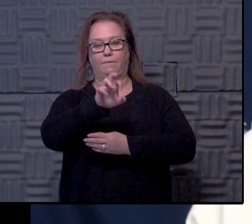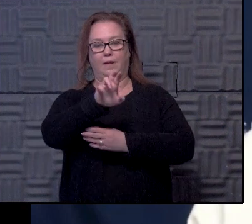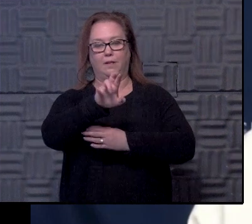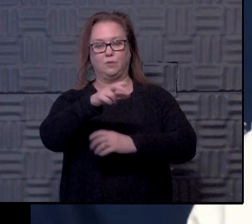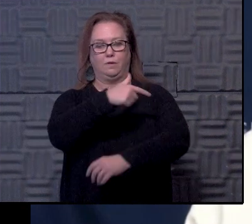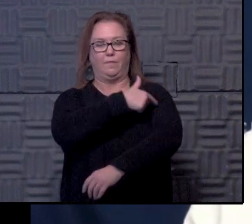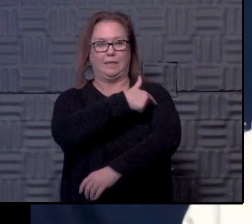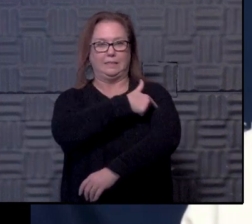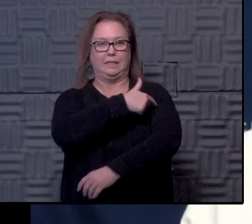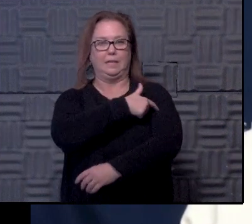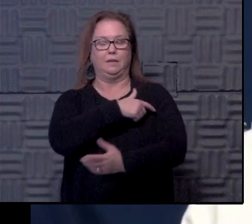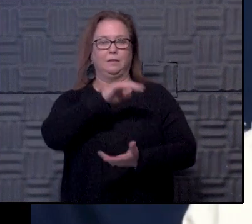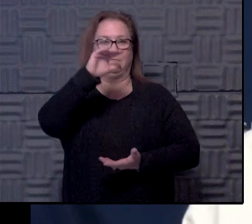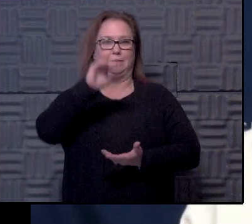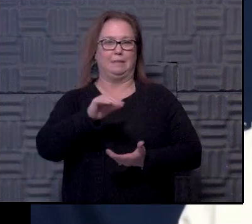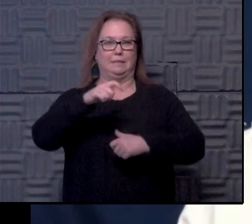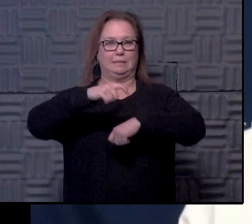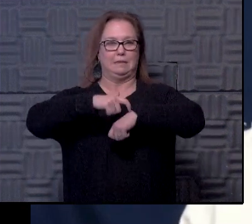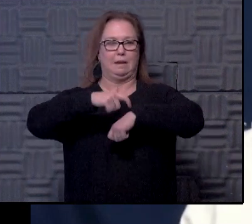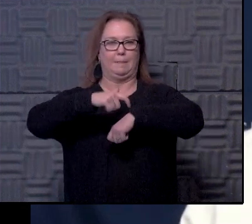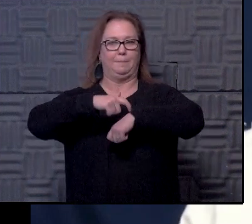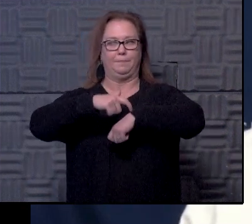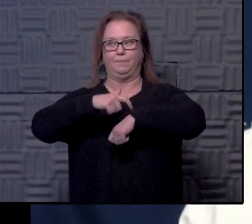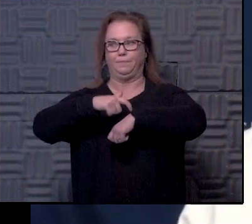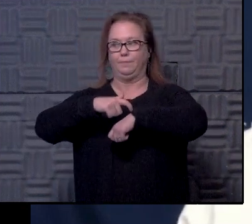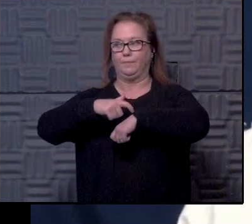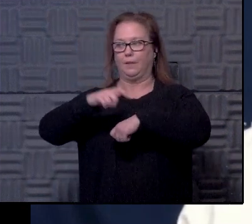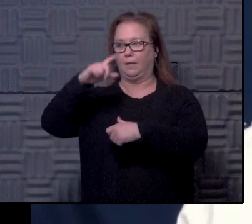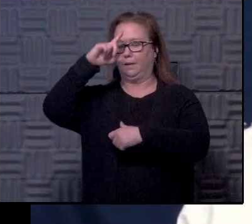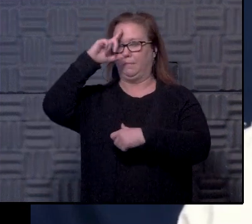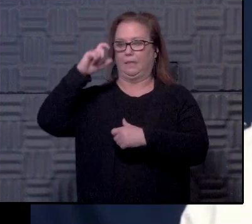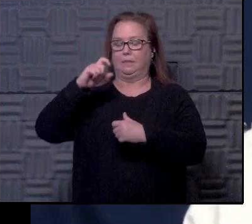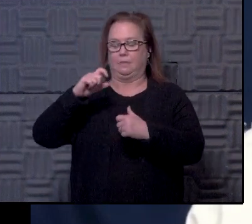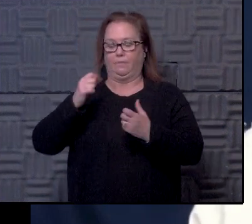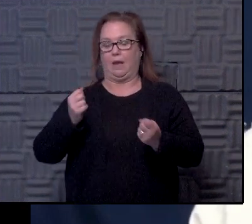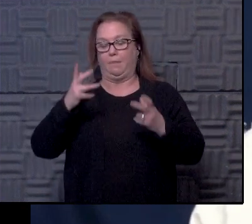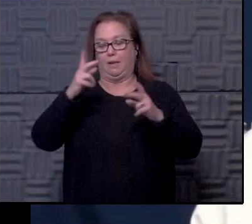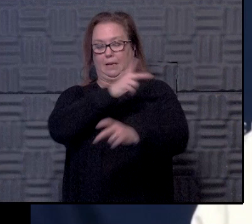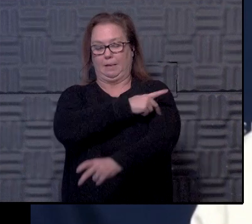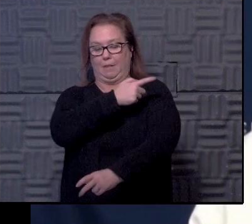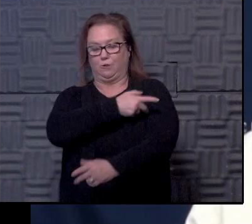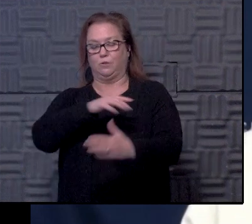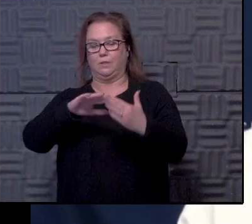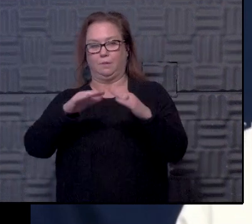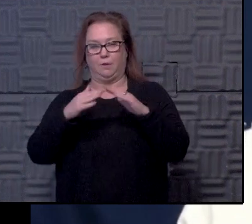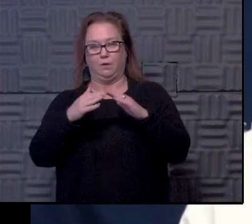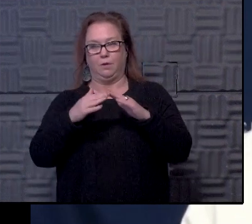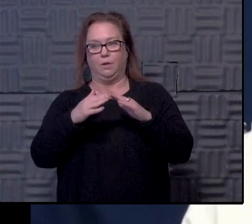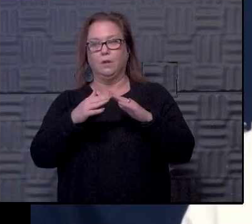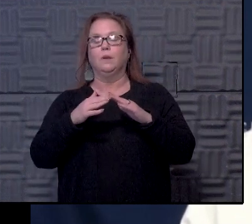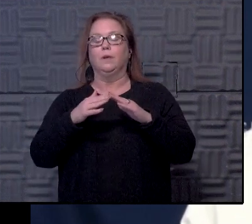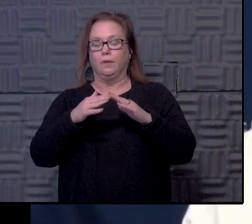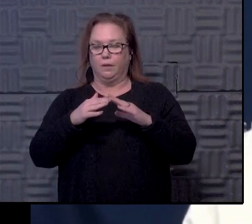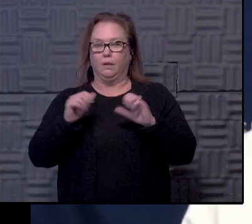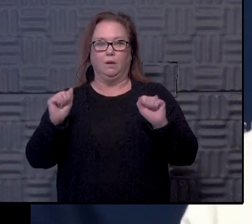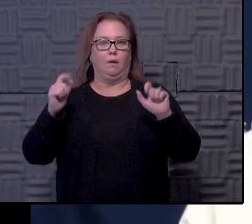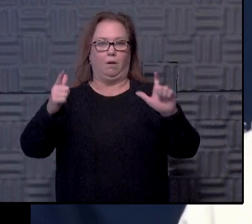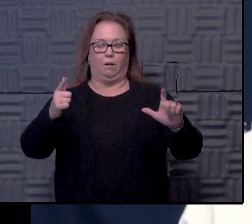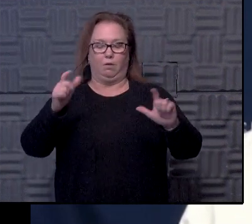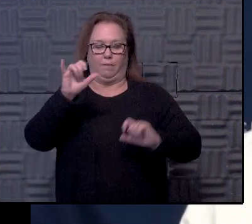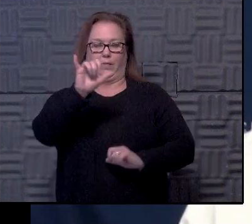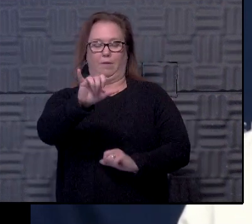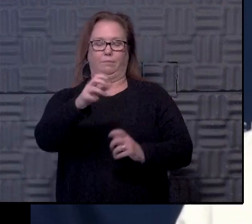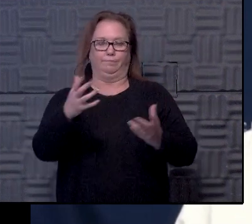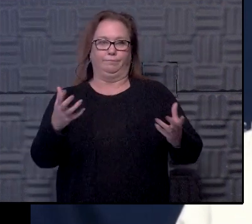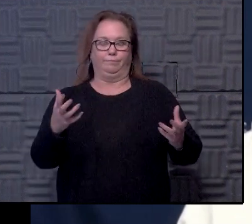short period of time because of the logistics or the number of patients in their community. So all those things will come into play.